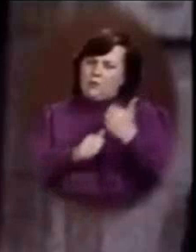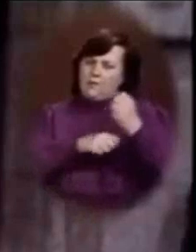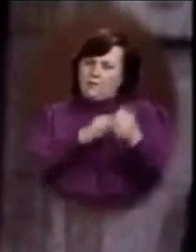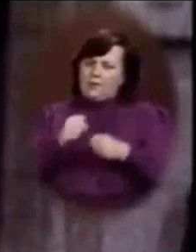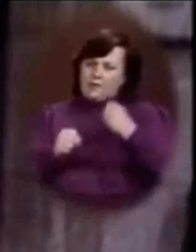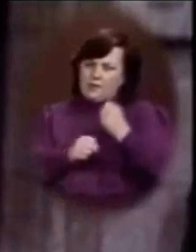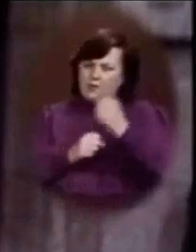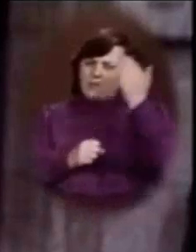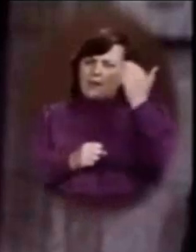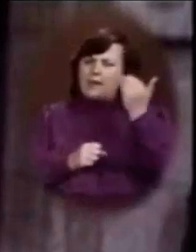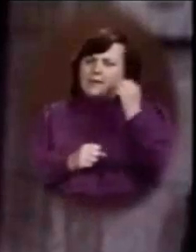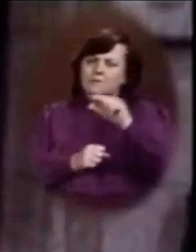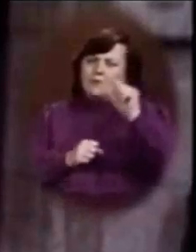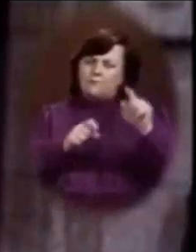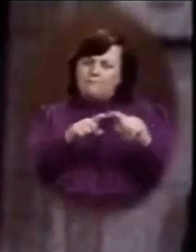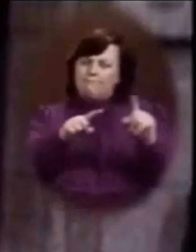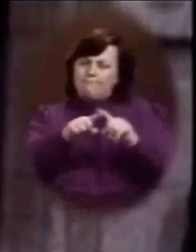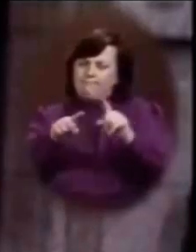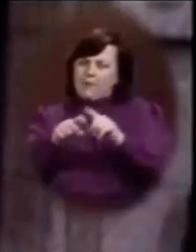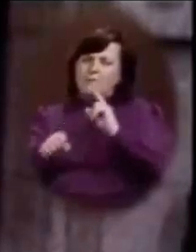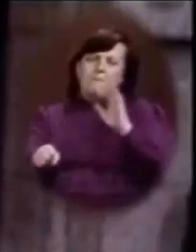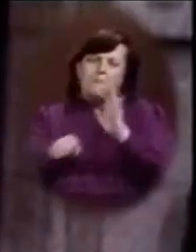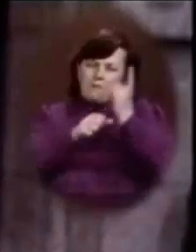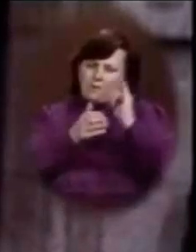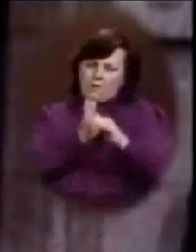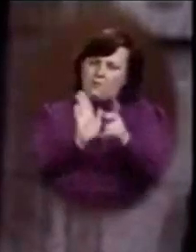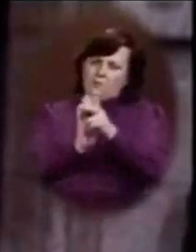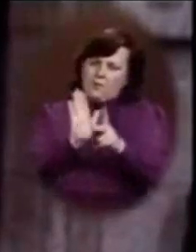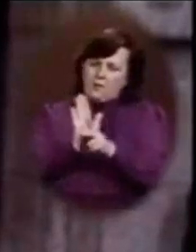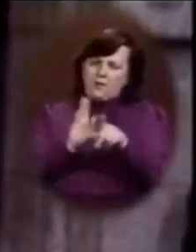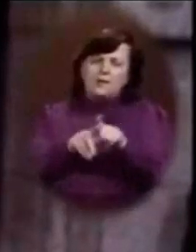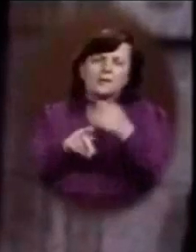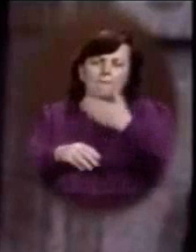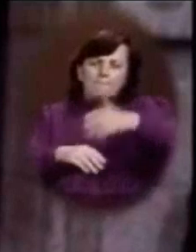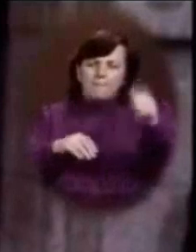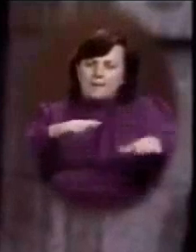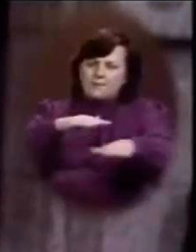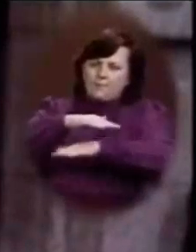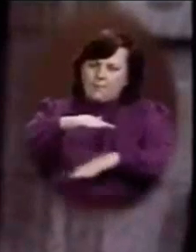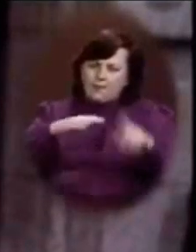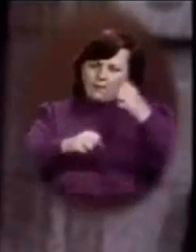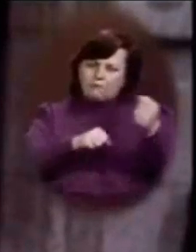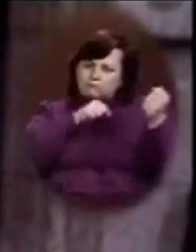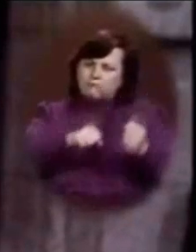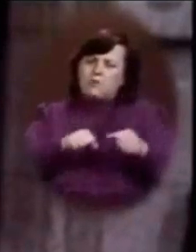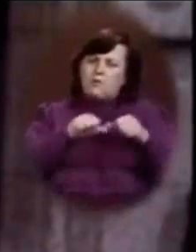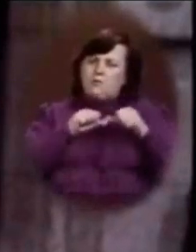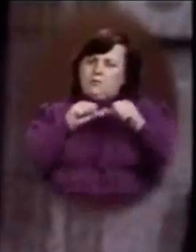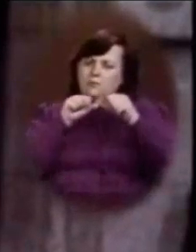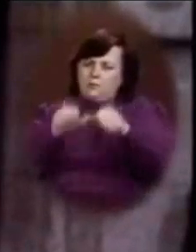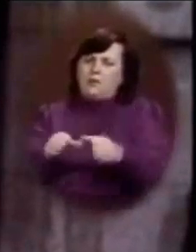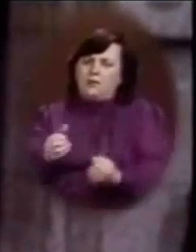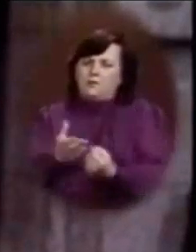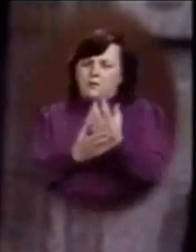government have committed themselves to those policies as the best basis for stable and long-term